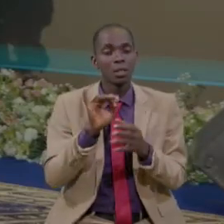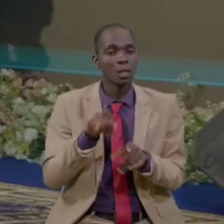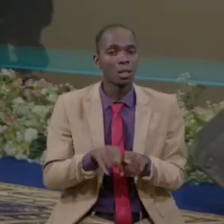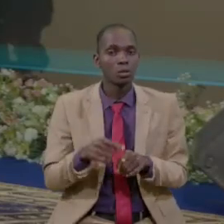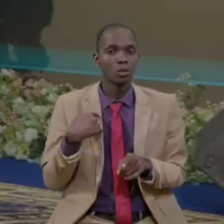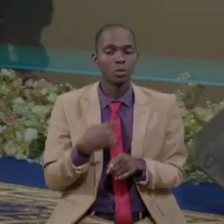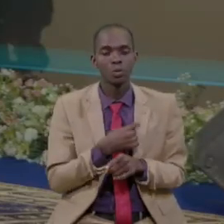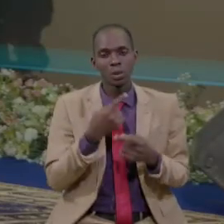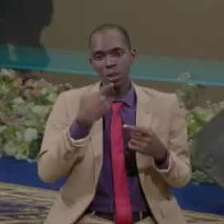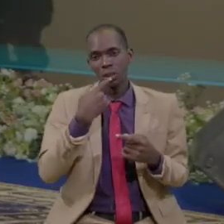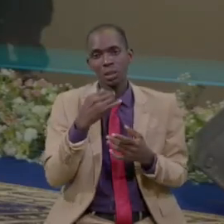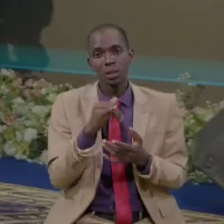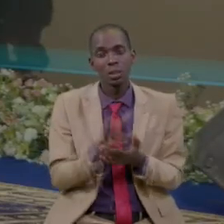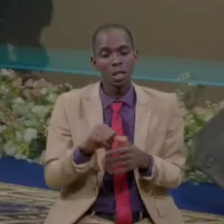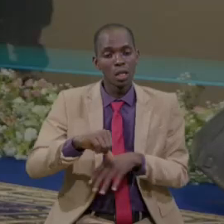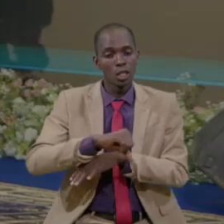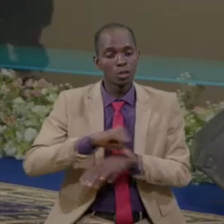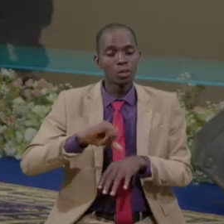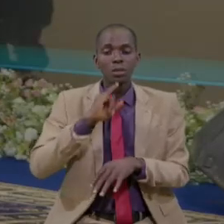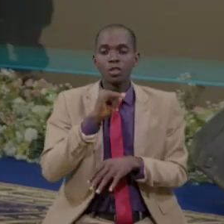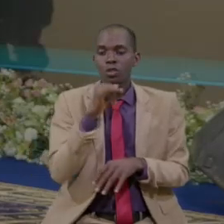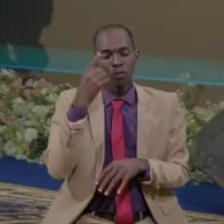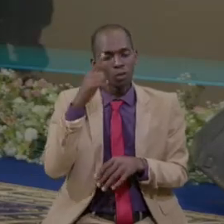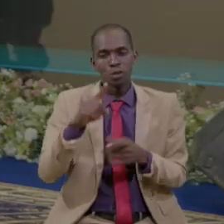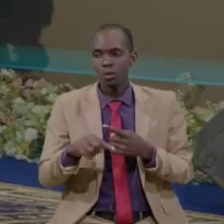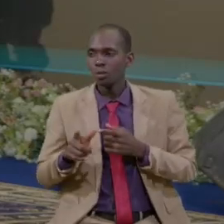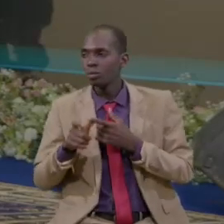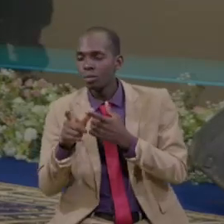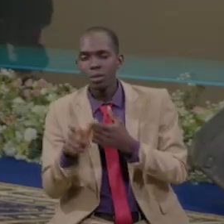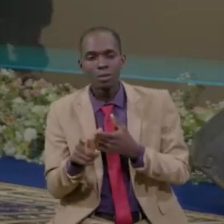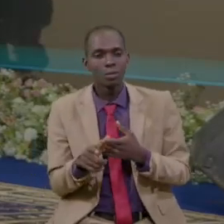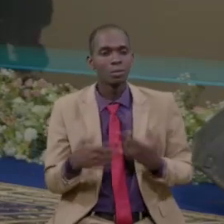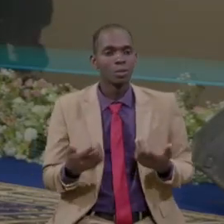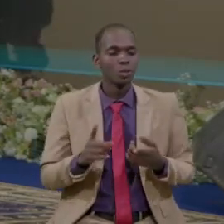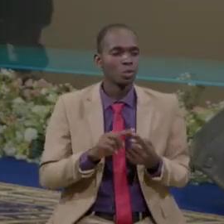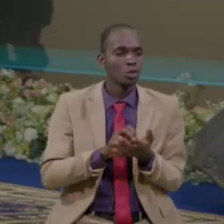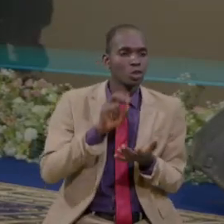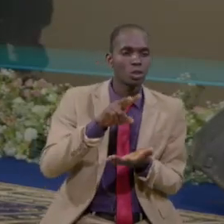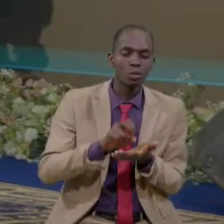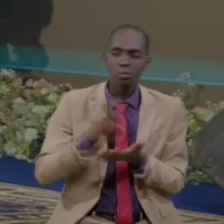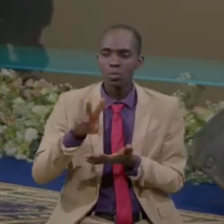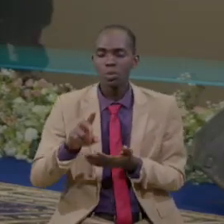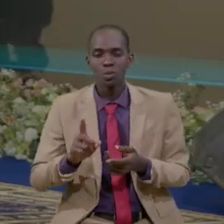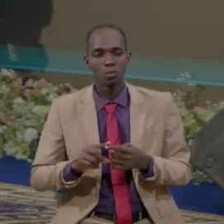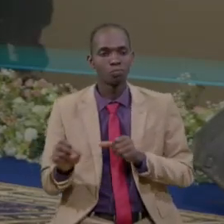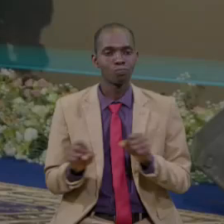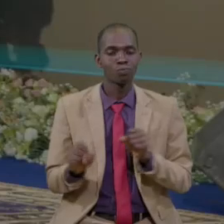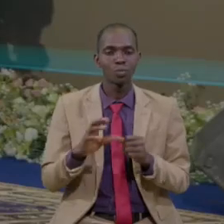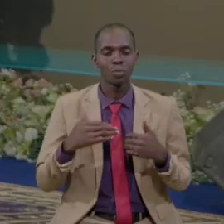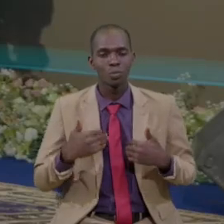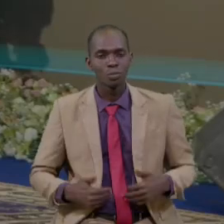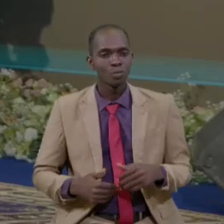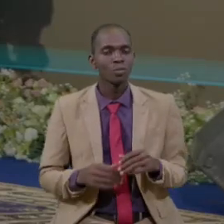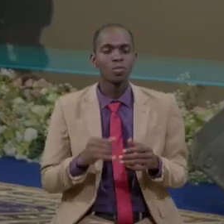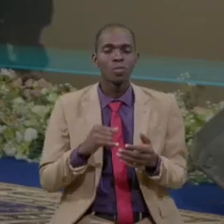to shake, it's not to run, the anointing is not to jump. The anointing is spiritual, it's not to